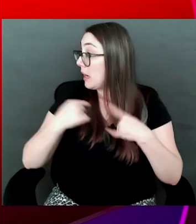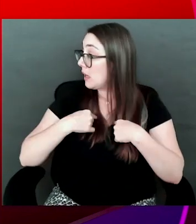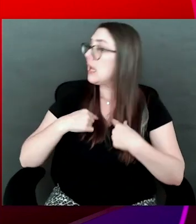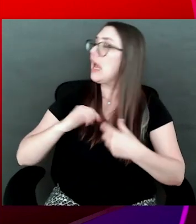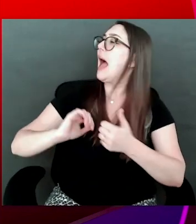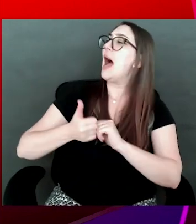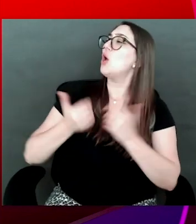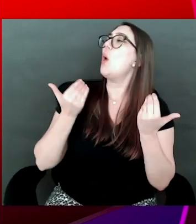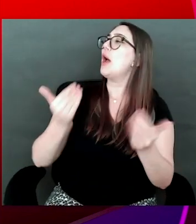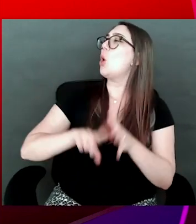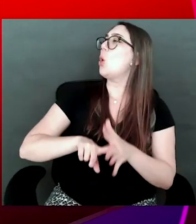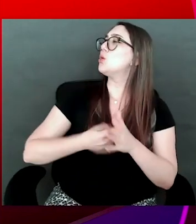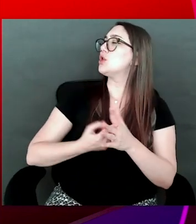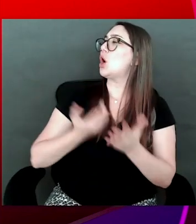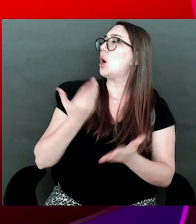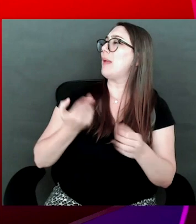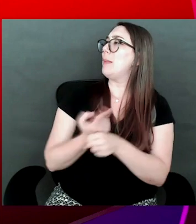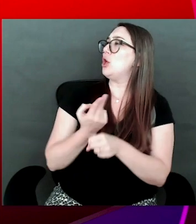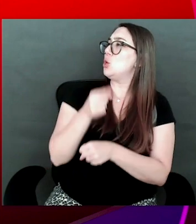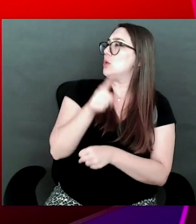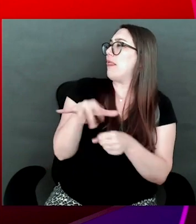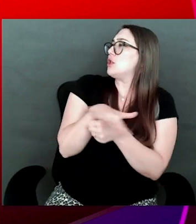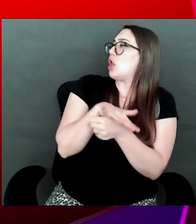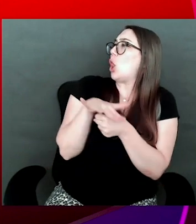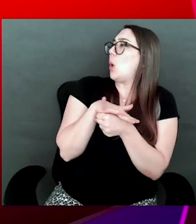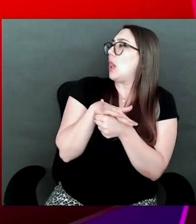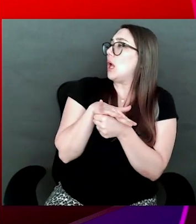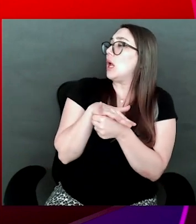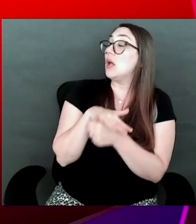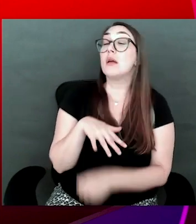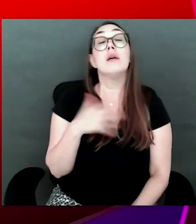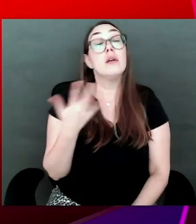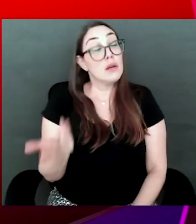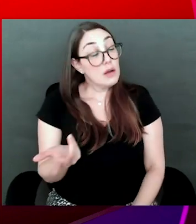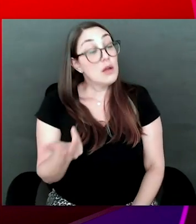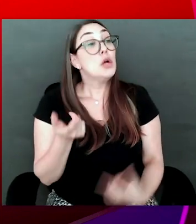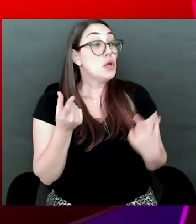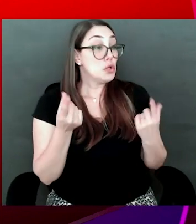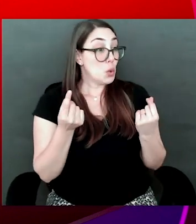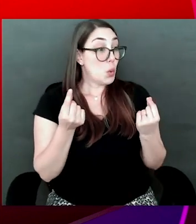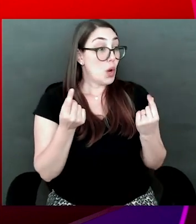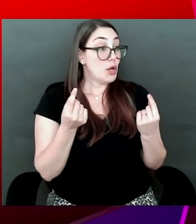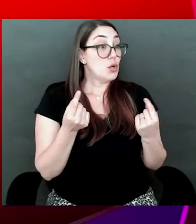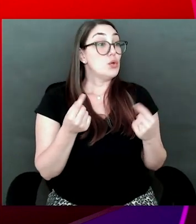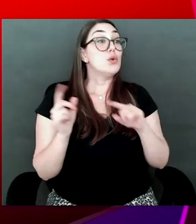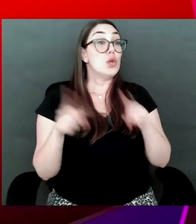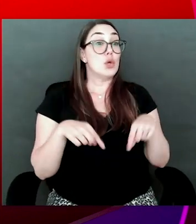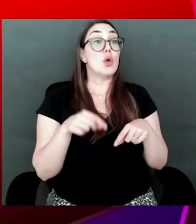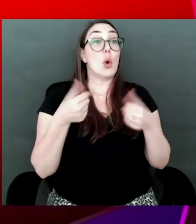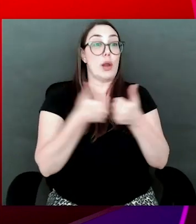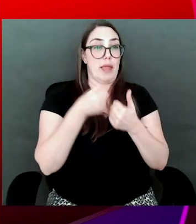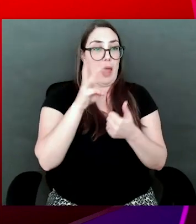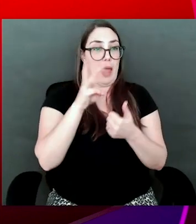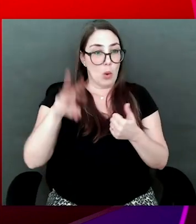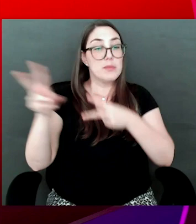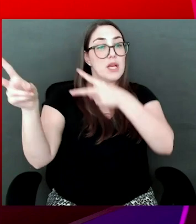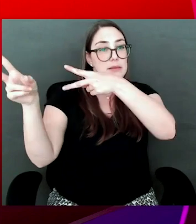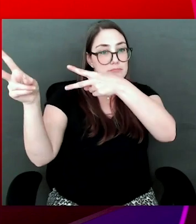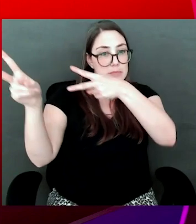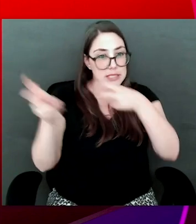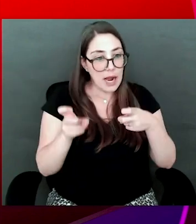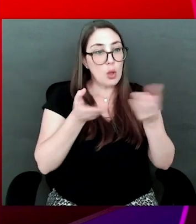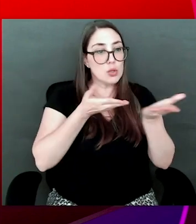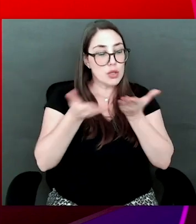maybe just using this locally? Yeah, so that's relatively easy. So what you do is you go to the GameLift website, you download the GameLift server SDK, you bring that to your